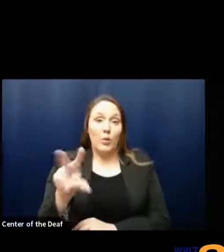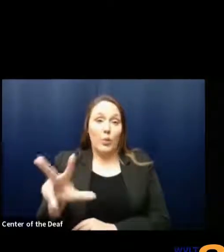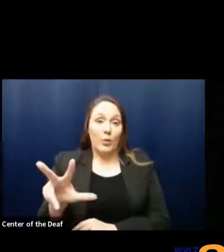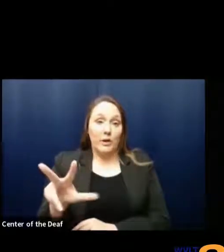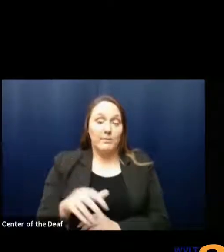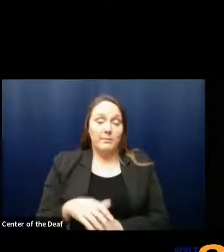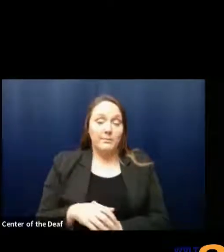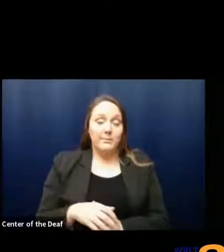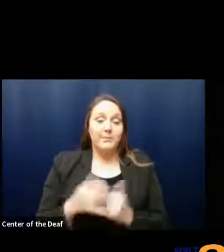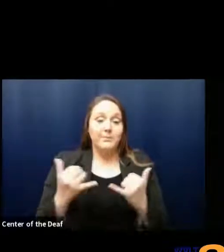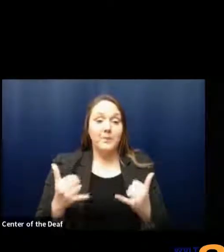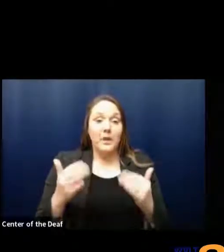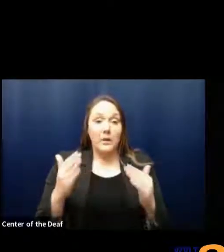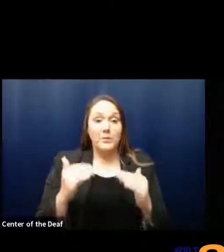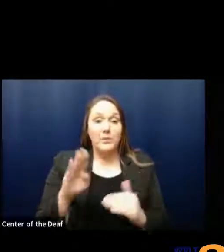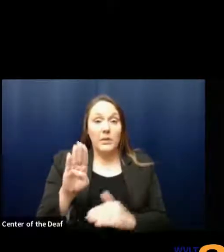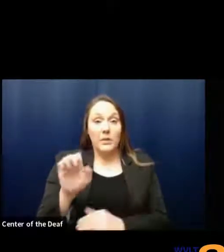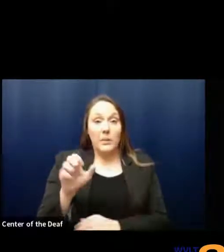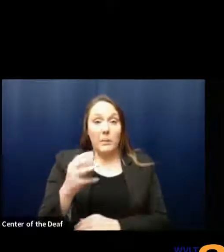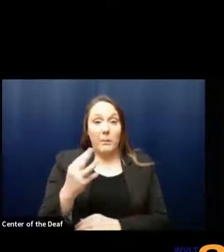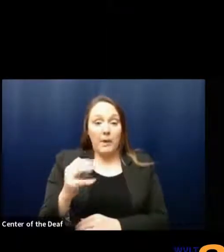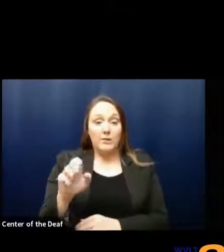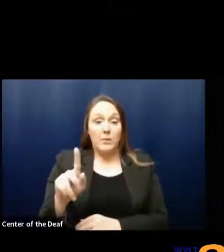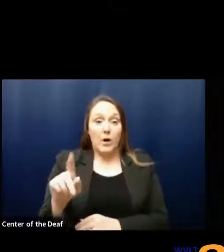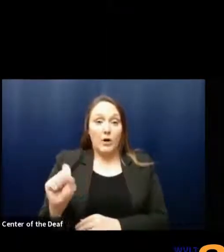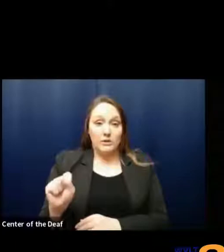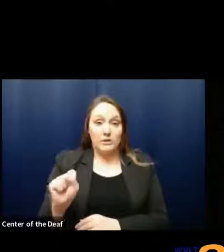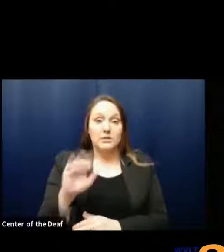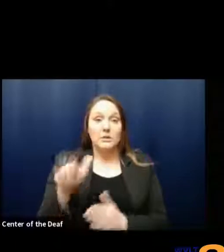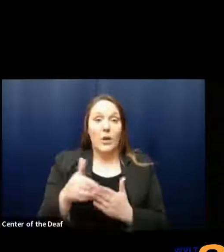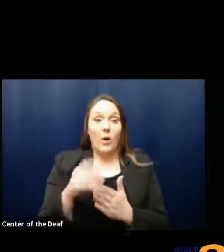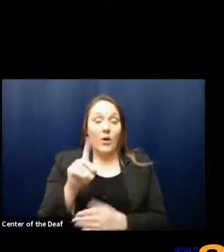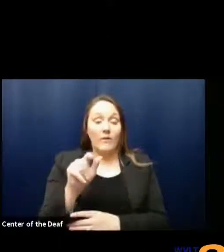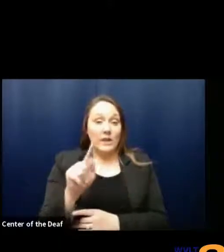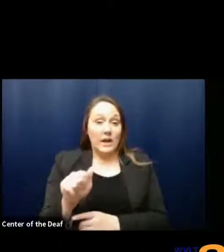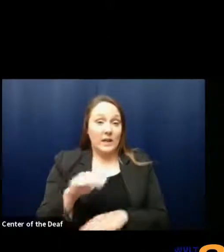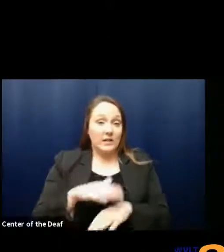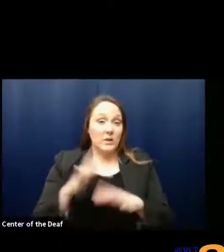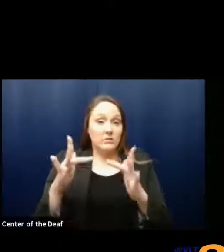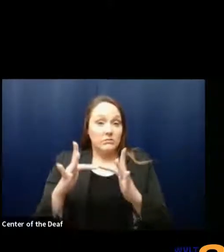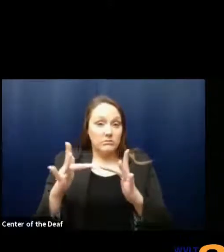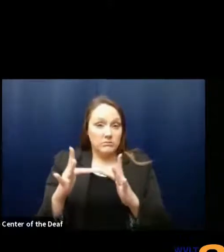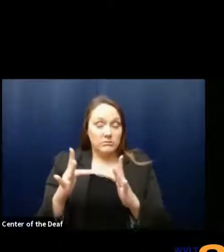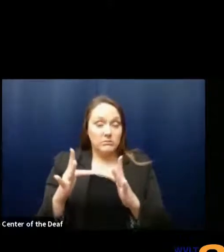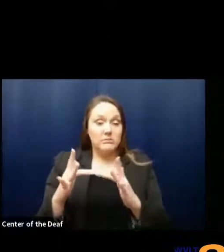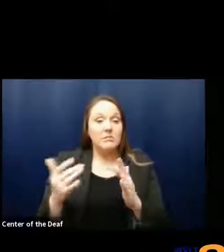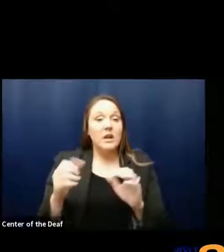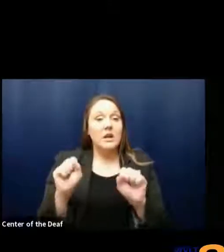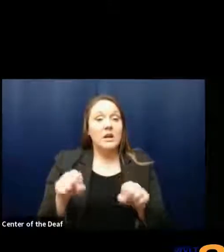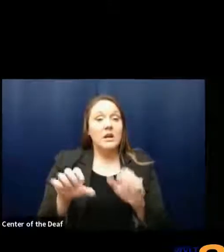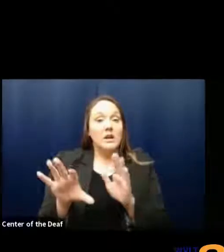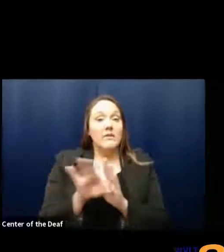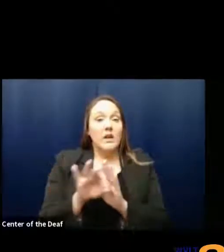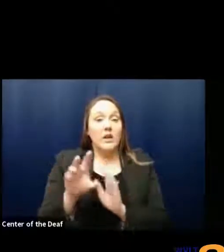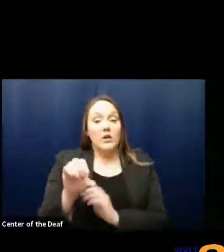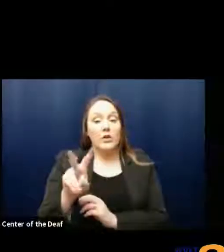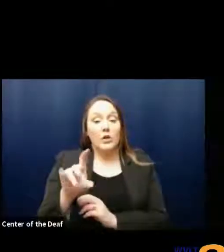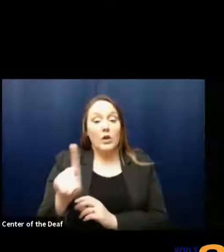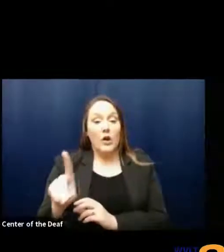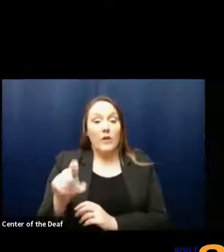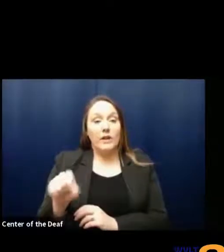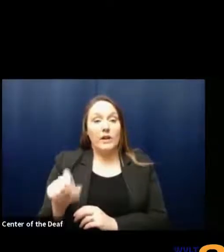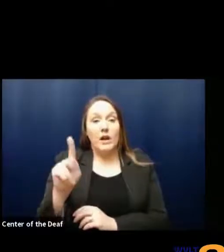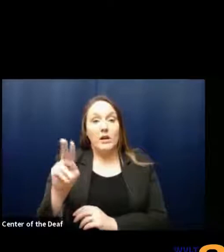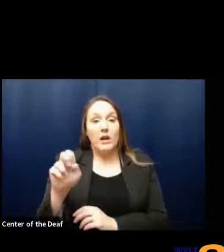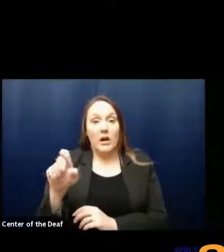turn to the benchmarks. All of this data that we're going to talk about is on our website. Again, you can find it at